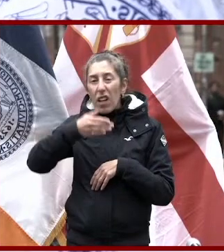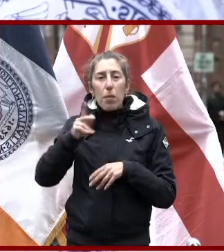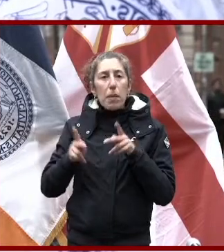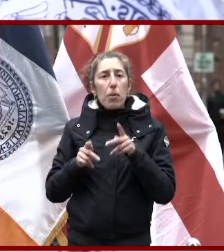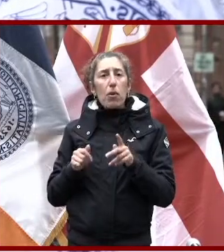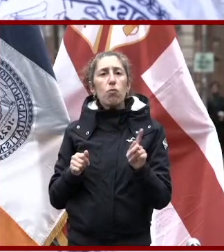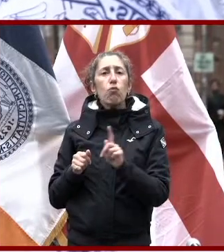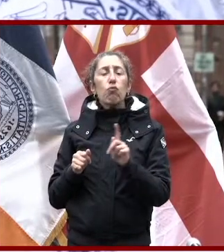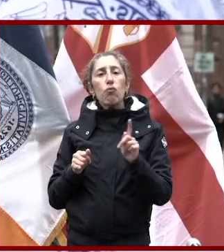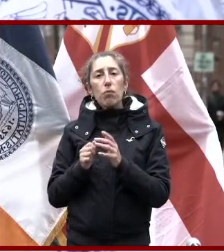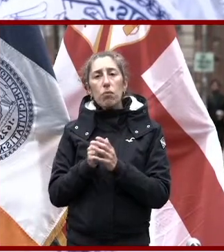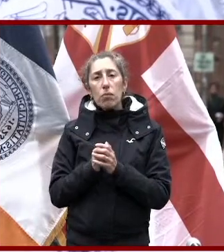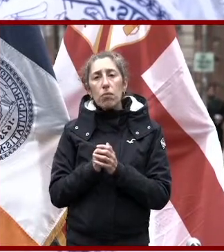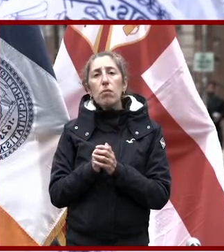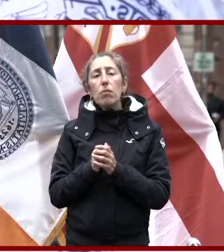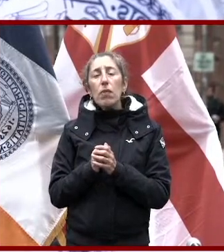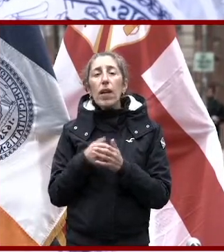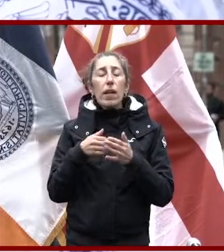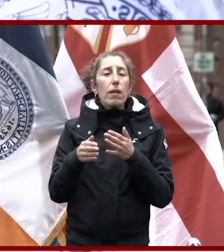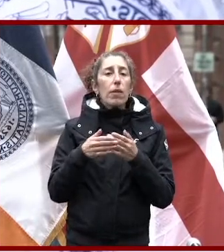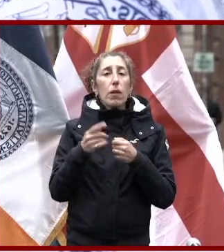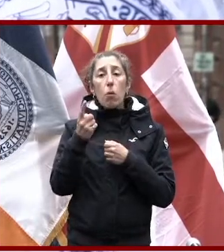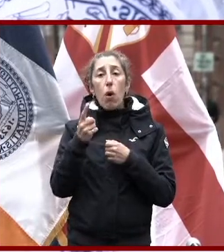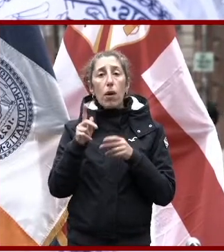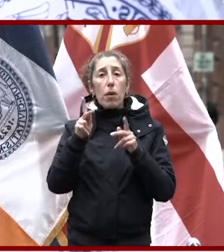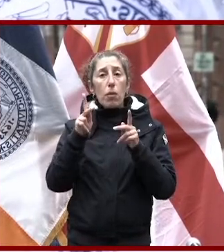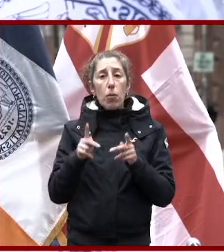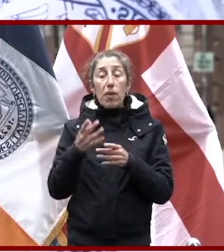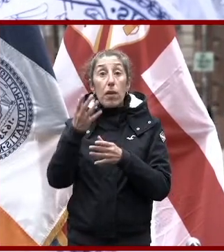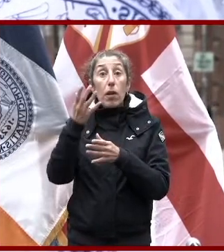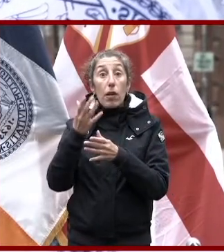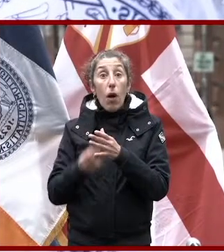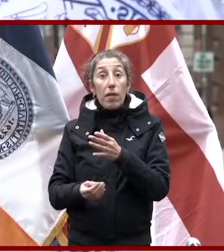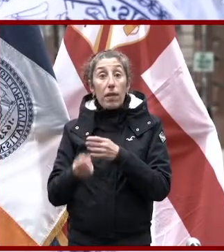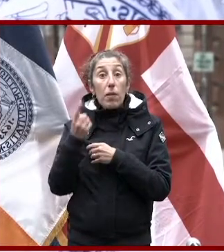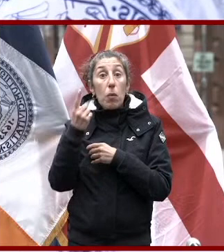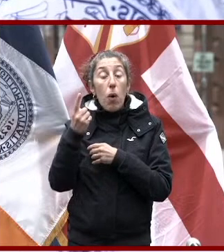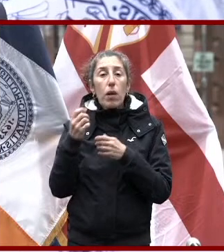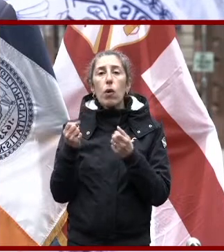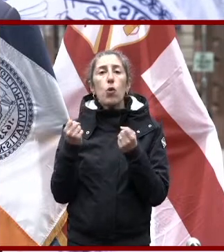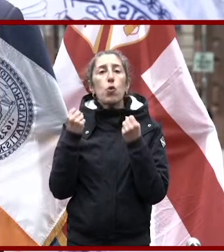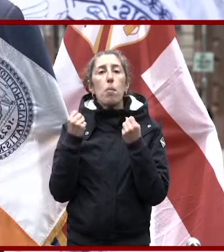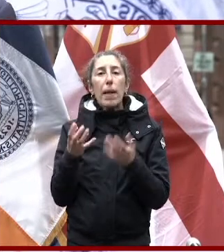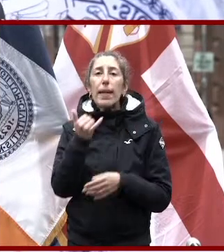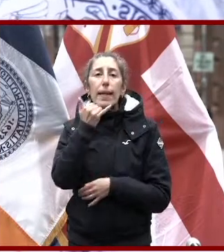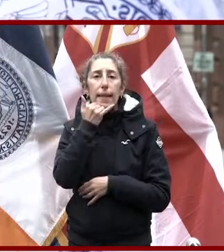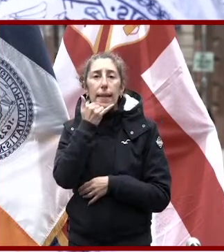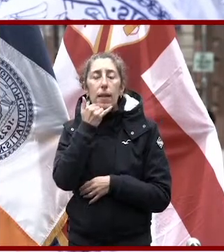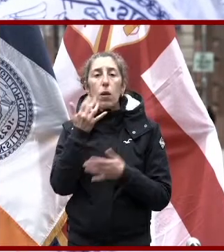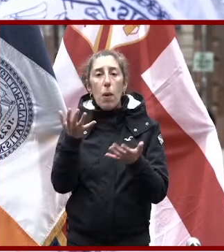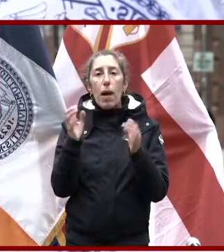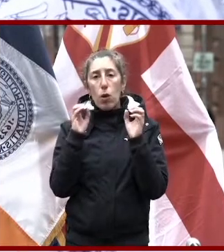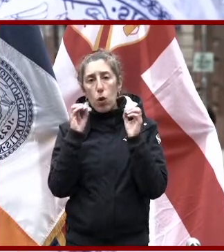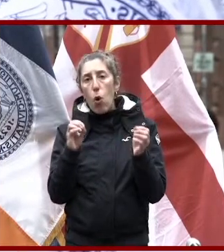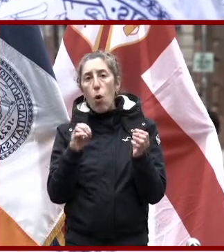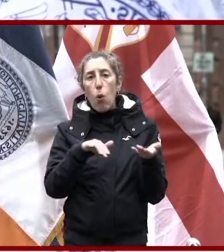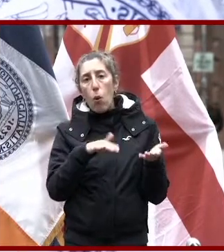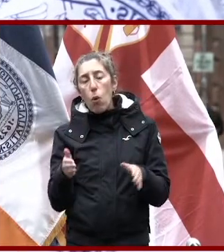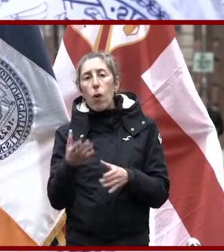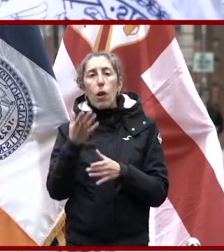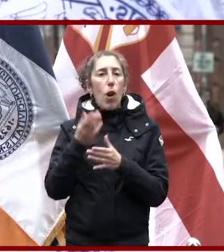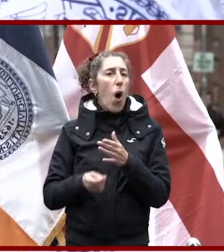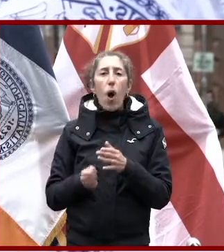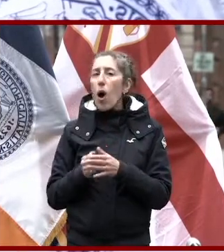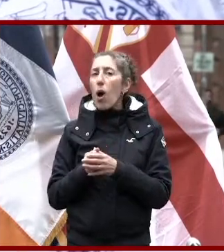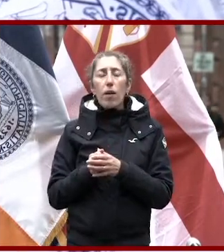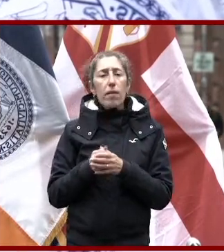Because just one life lost is one too many. So how do we demonstrate this?